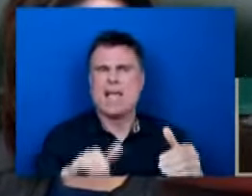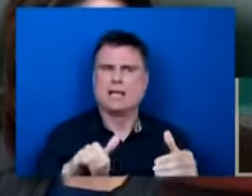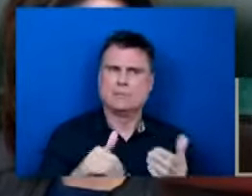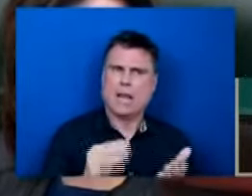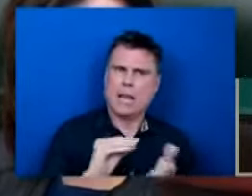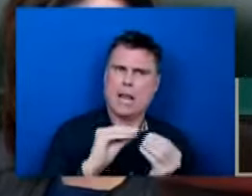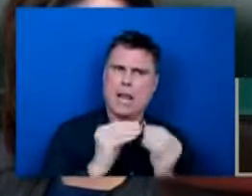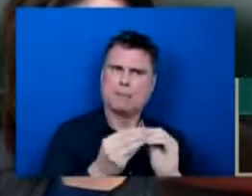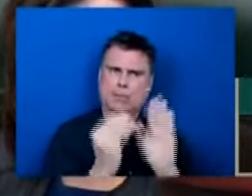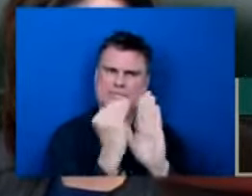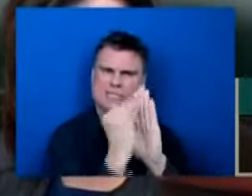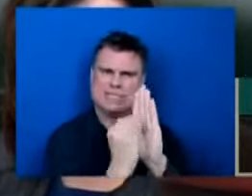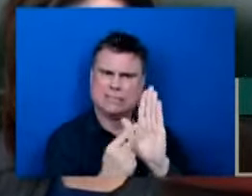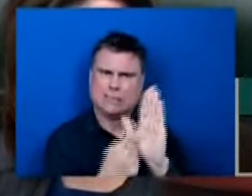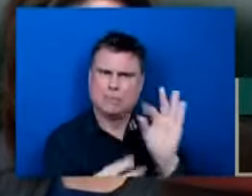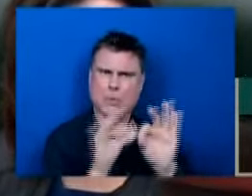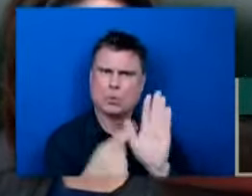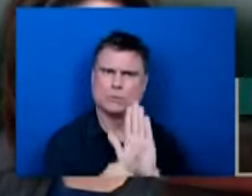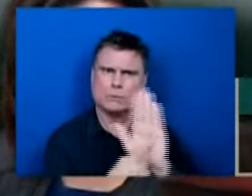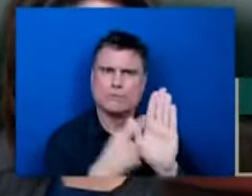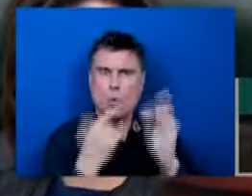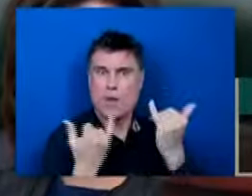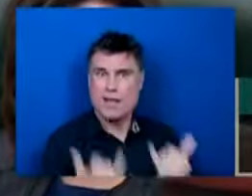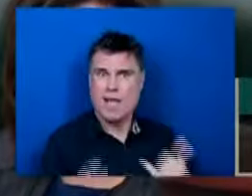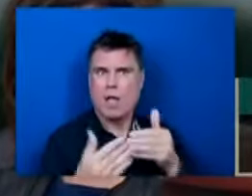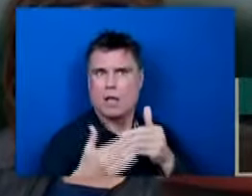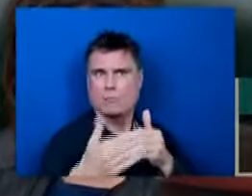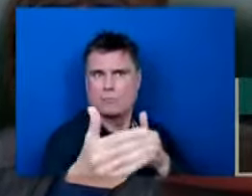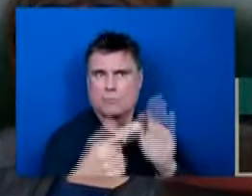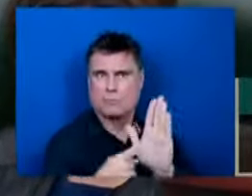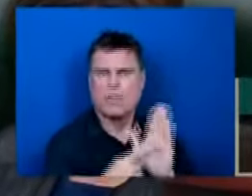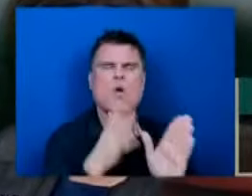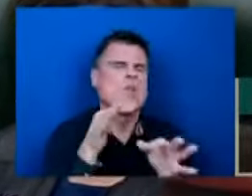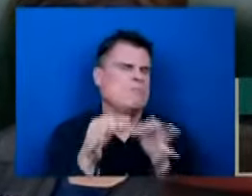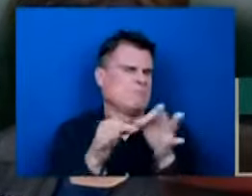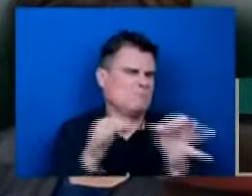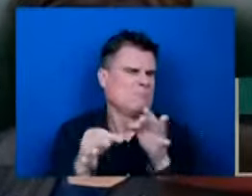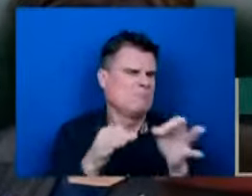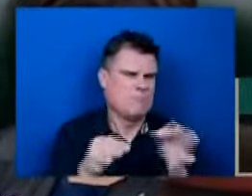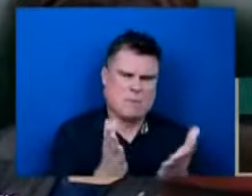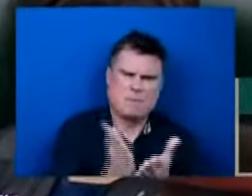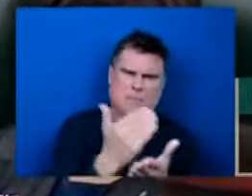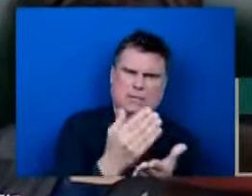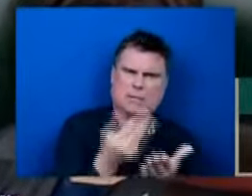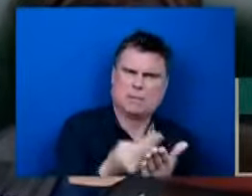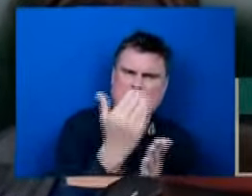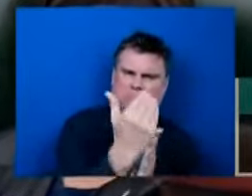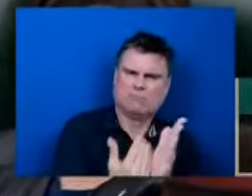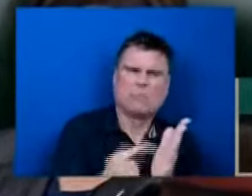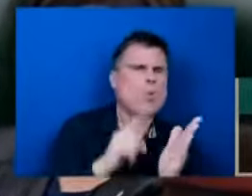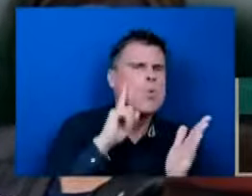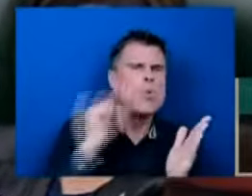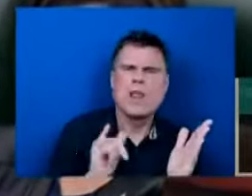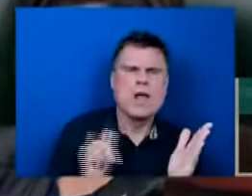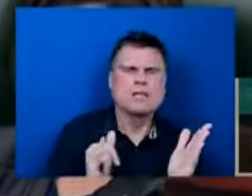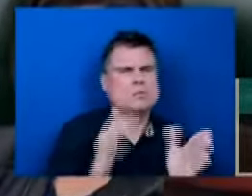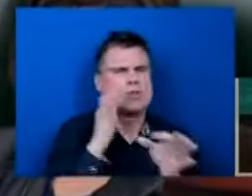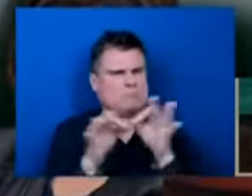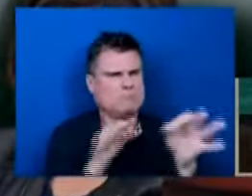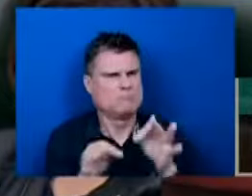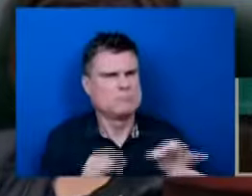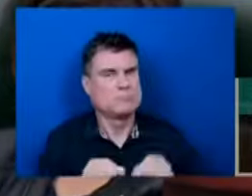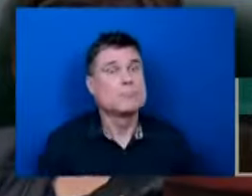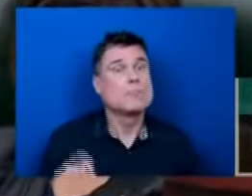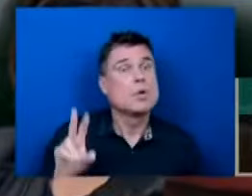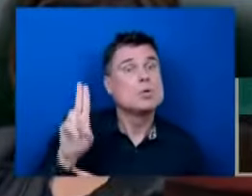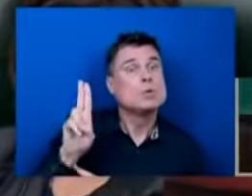that I begin with our fiscal progress. Our government was elected on a platform committed to responsible fiscal management,